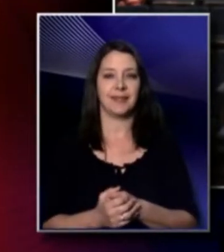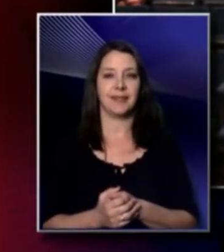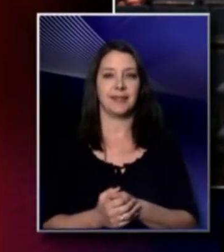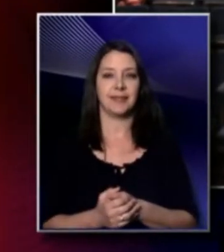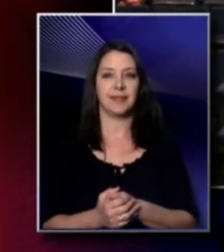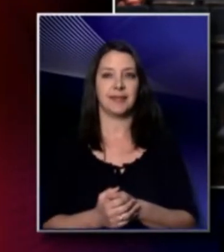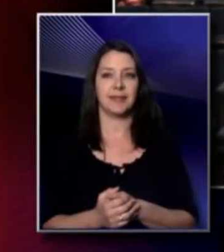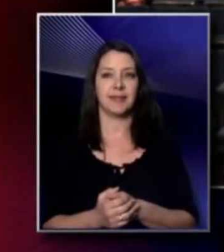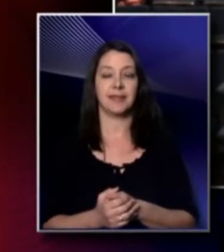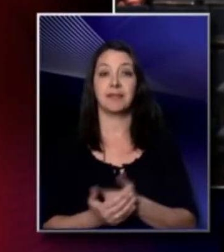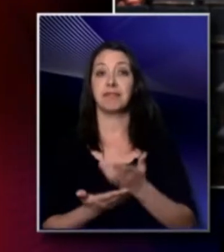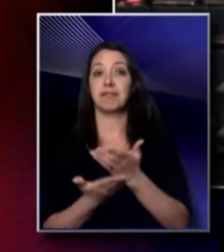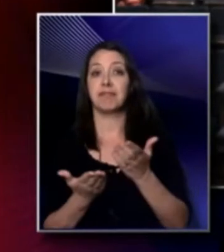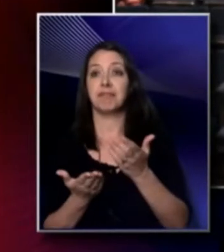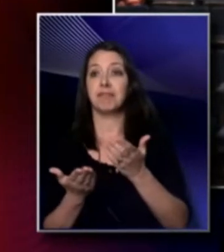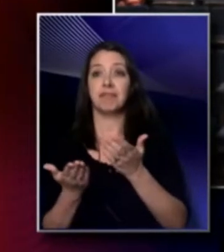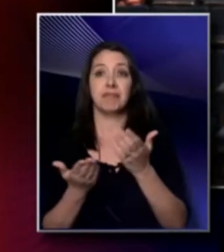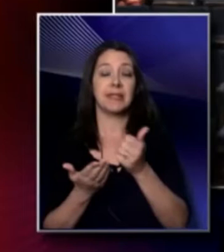Any questions?